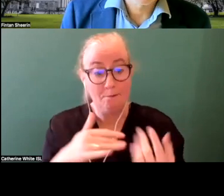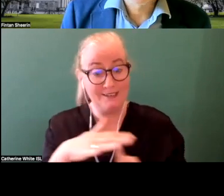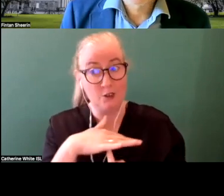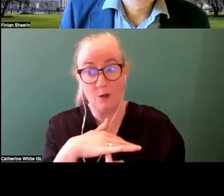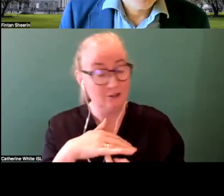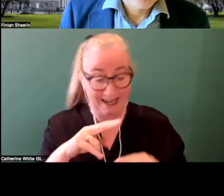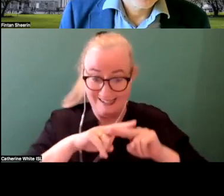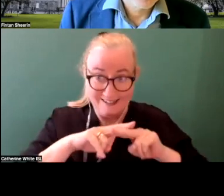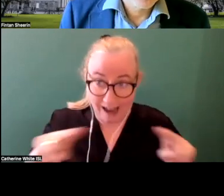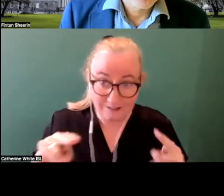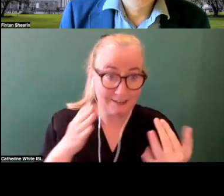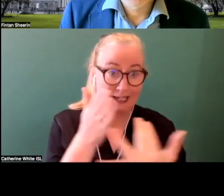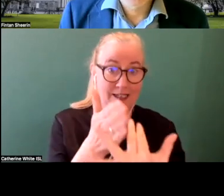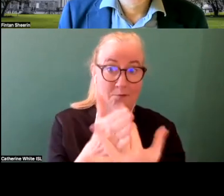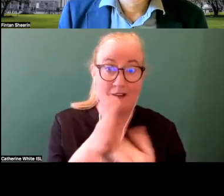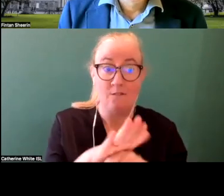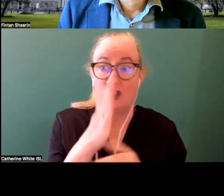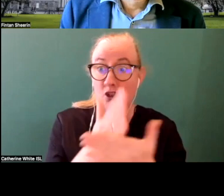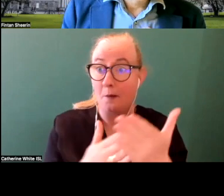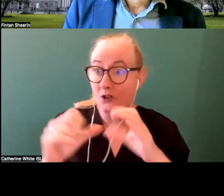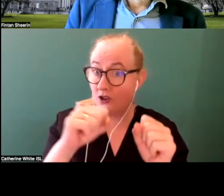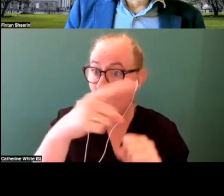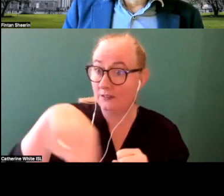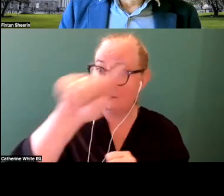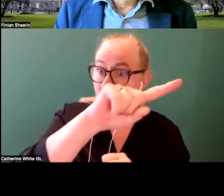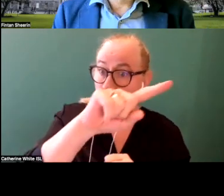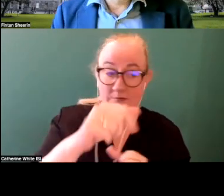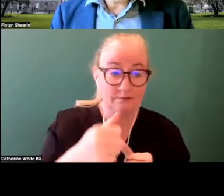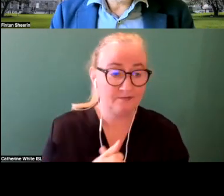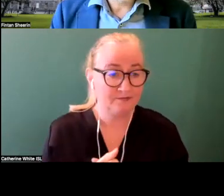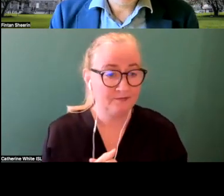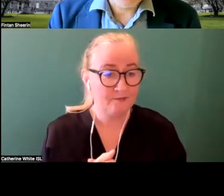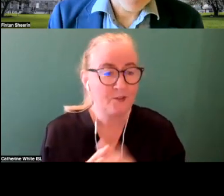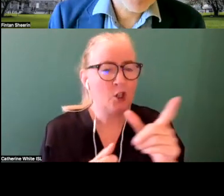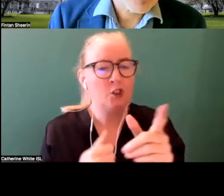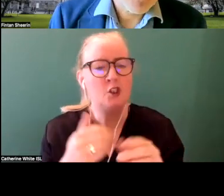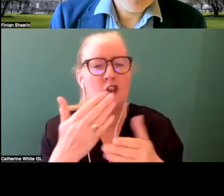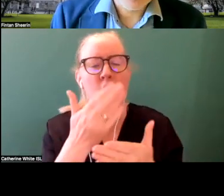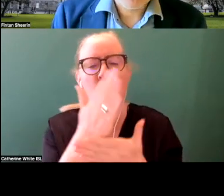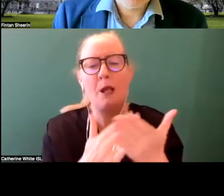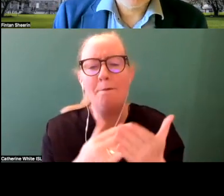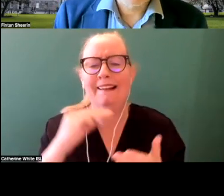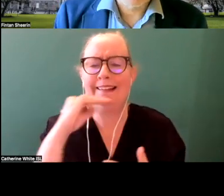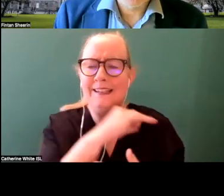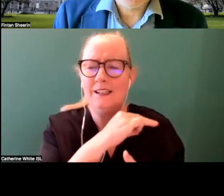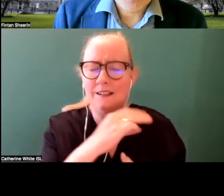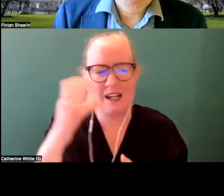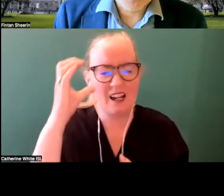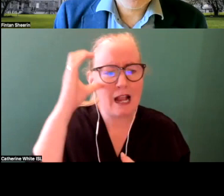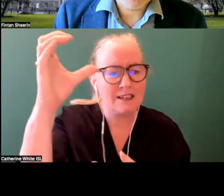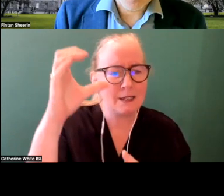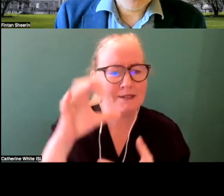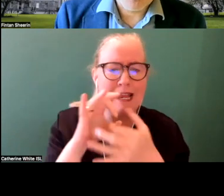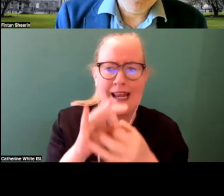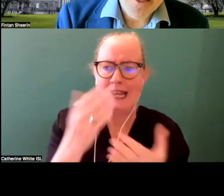services. So some of the key concepts in relation to providing a